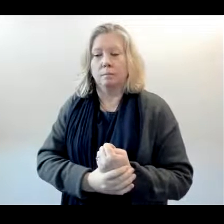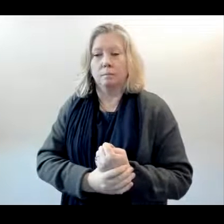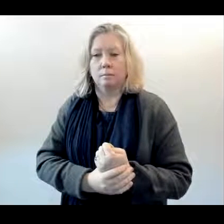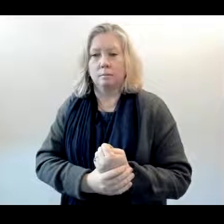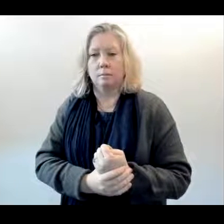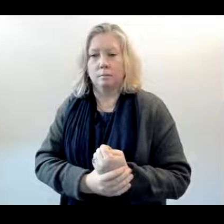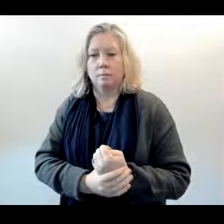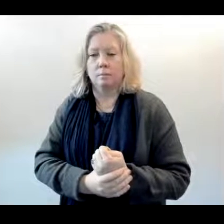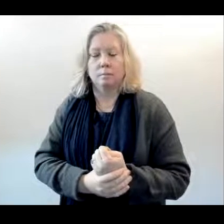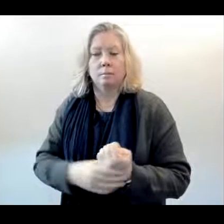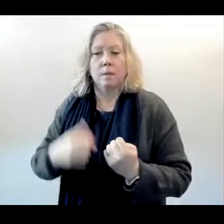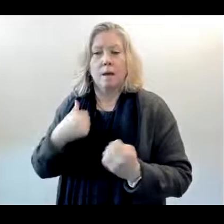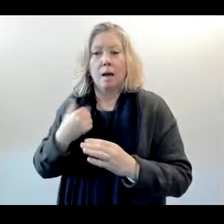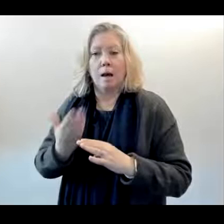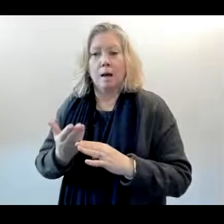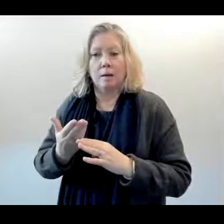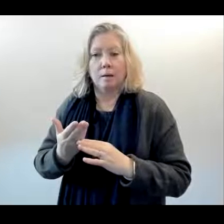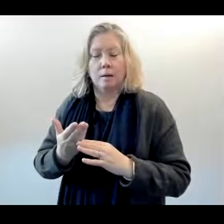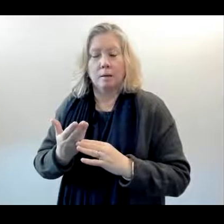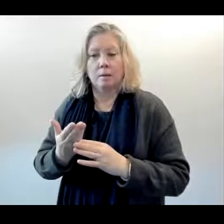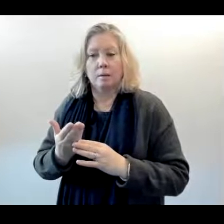I look to ask